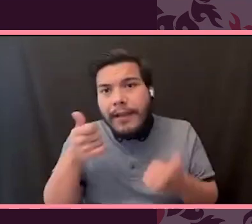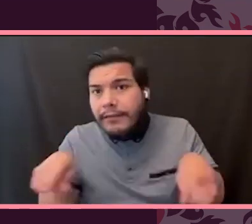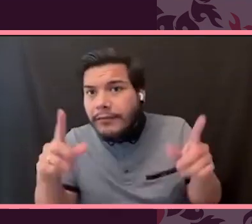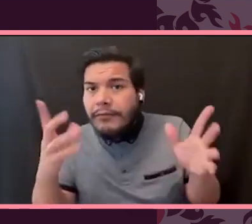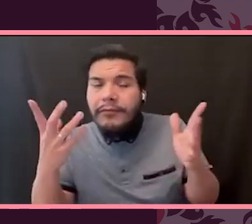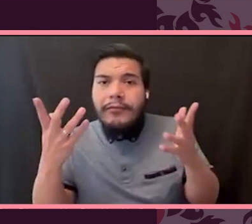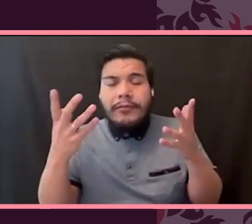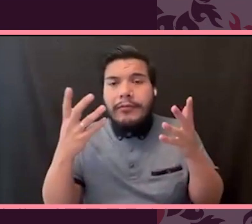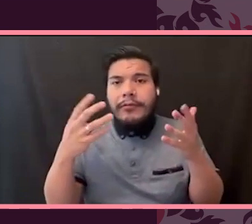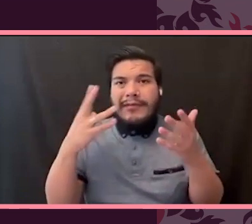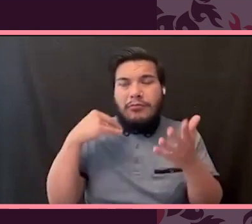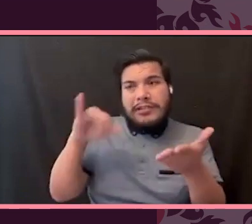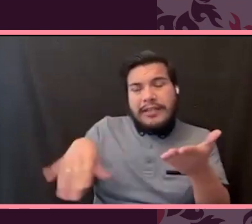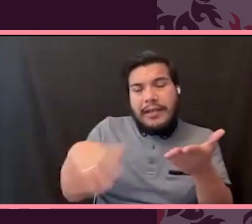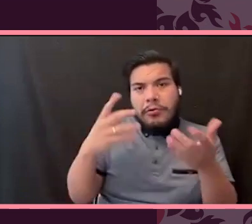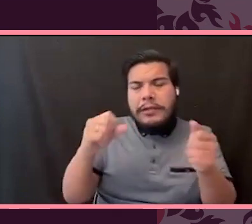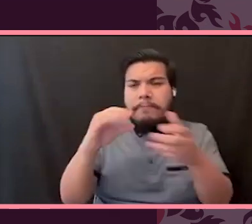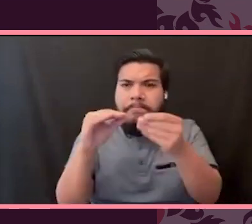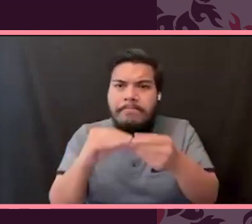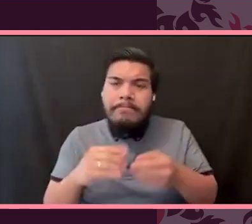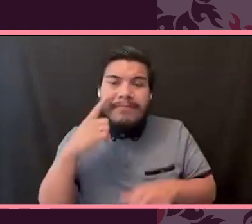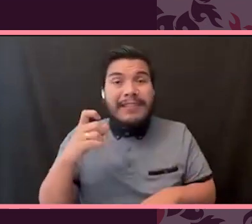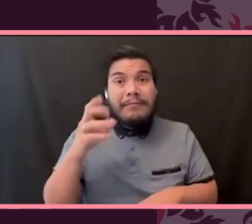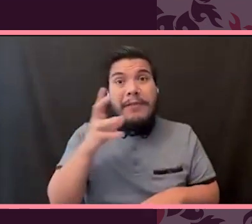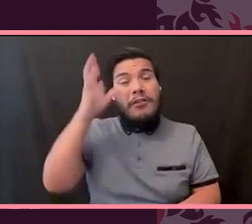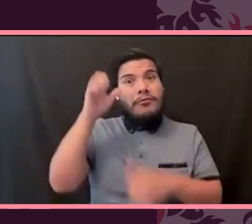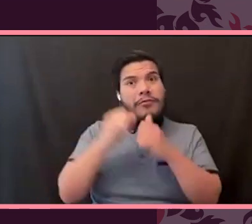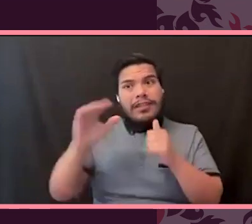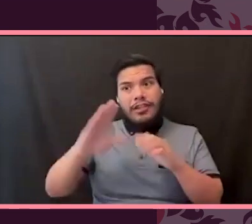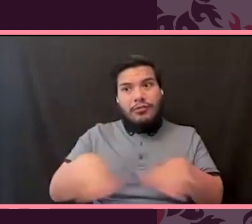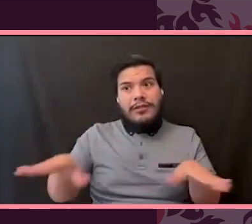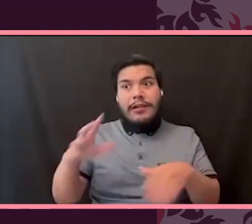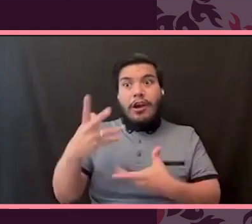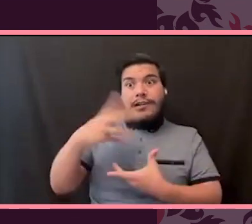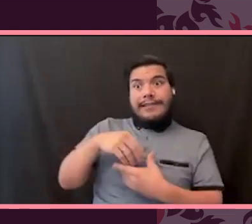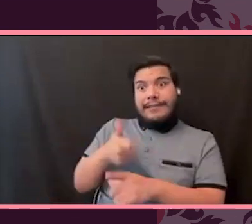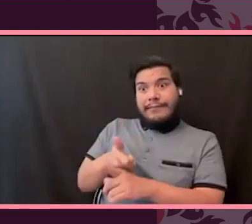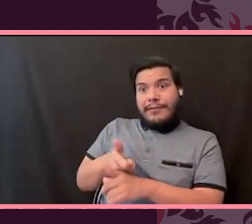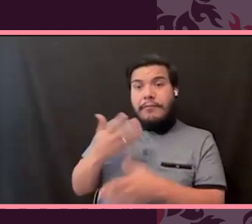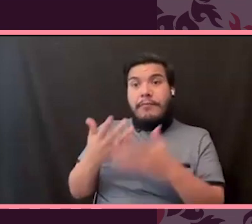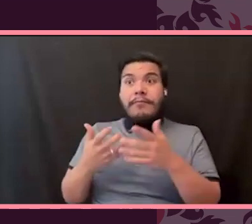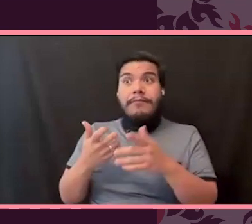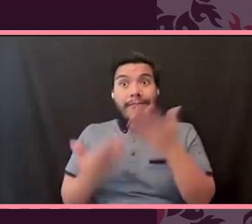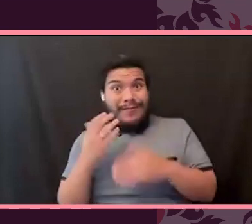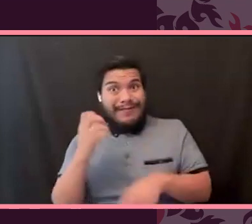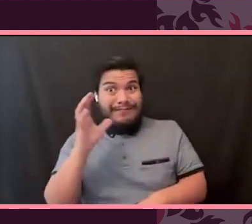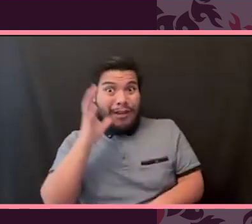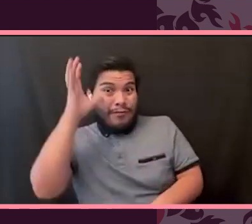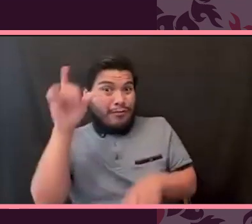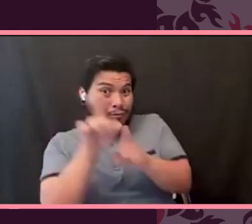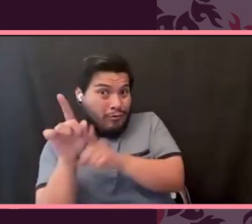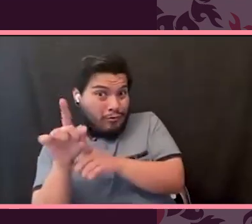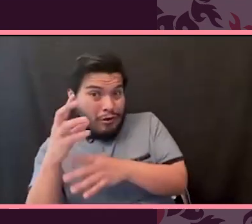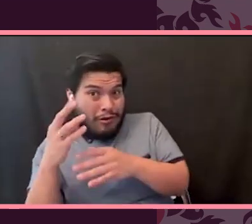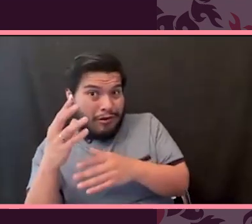I think a lot of the parents who have children on the autism spectrum may indeed be on the autism spectrum, but they just don't have a